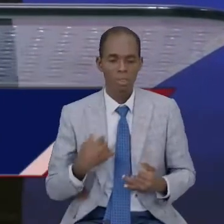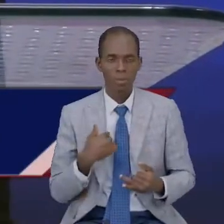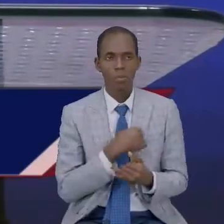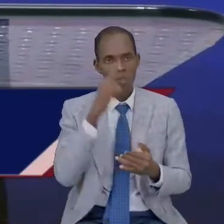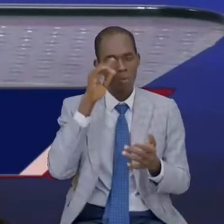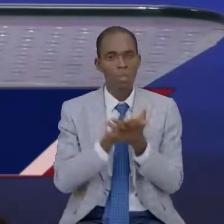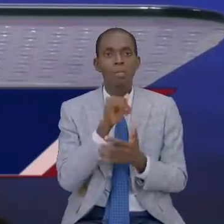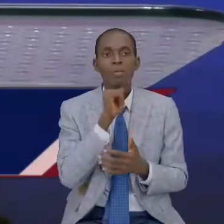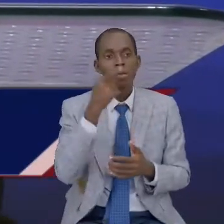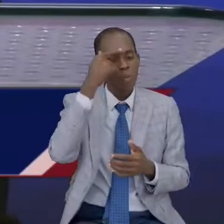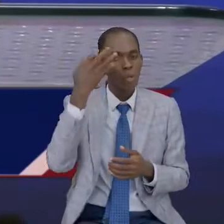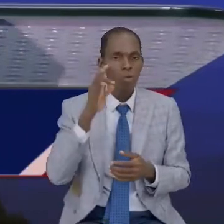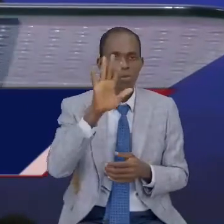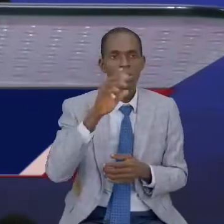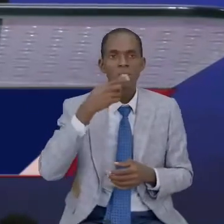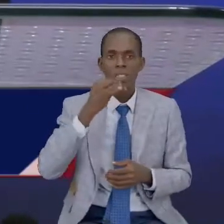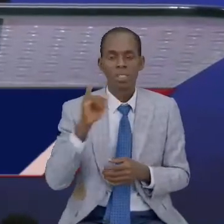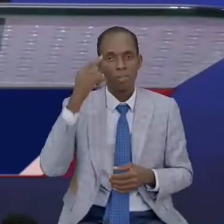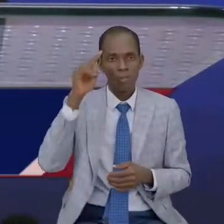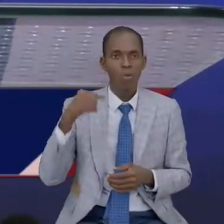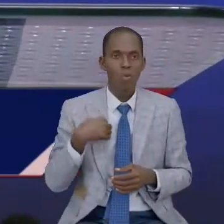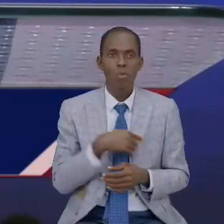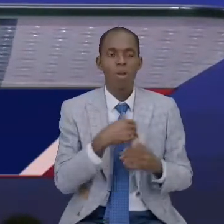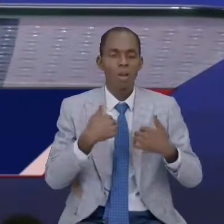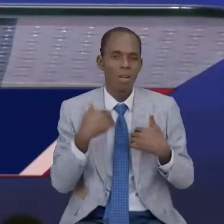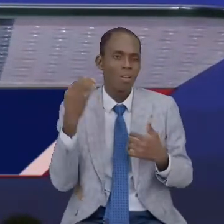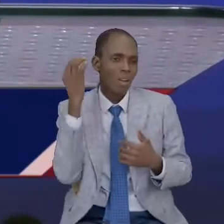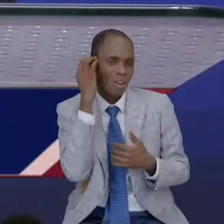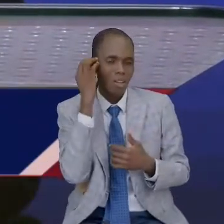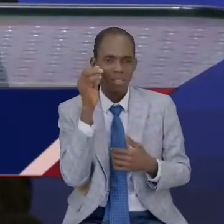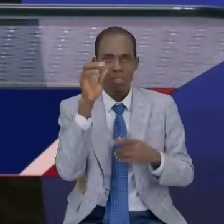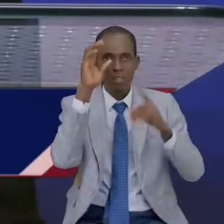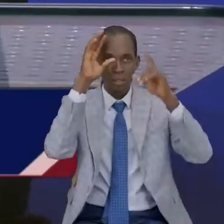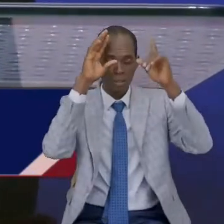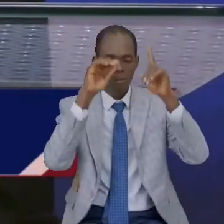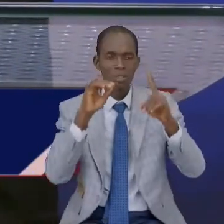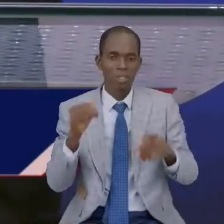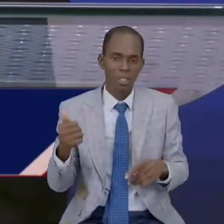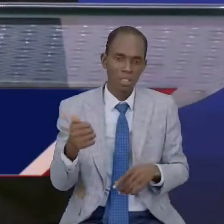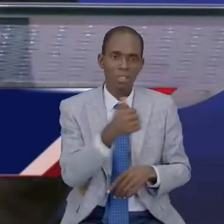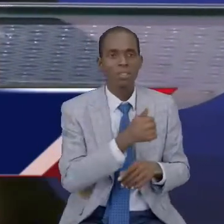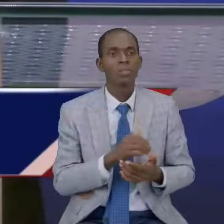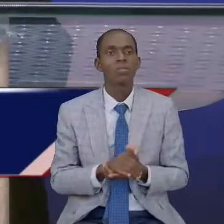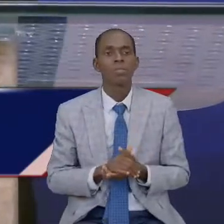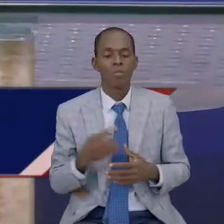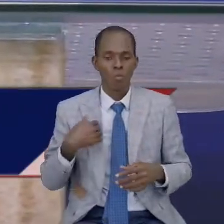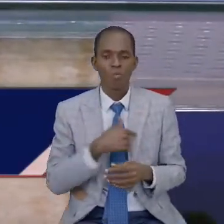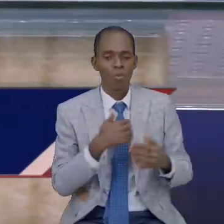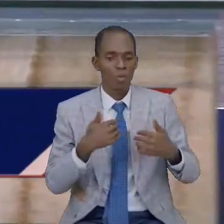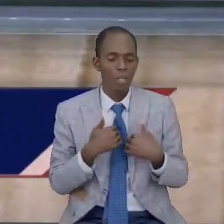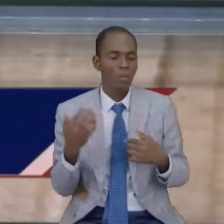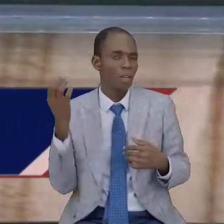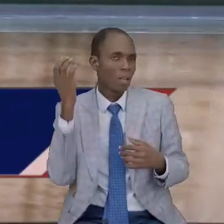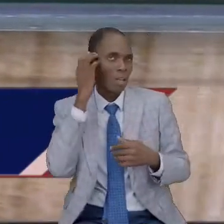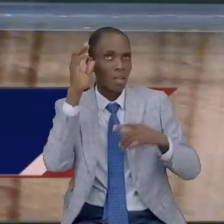we believe, not because of thy saying, for we have heard him ourselves. We